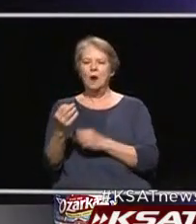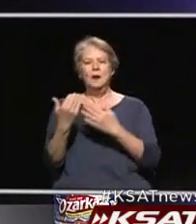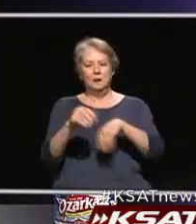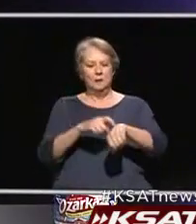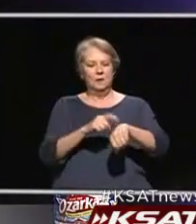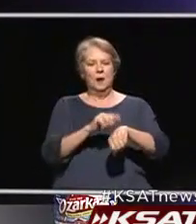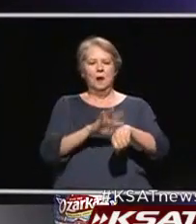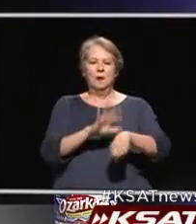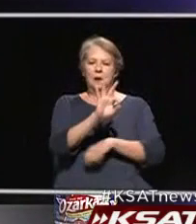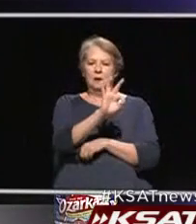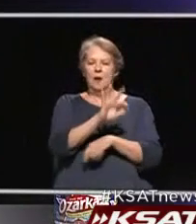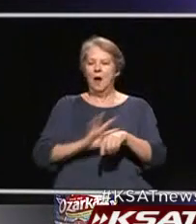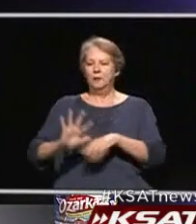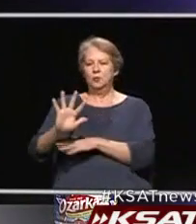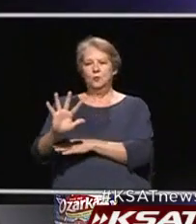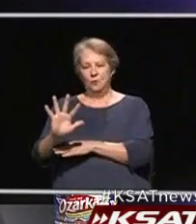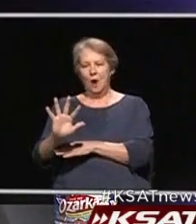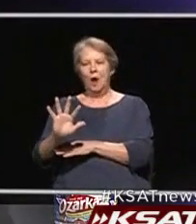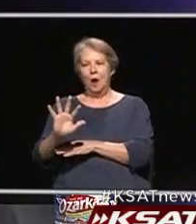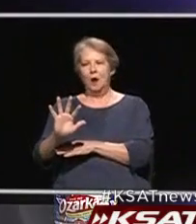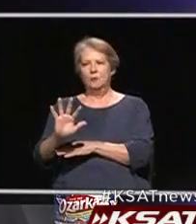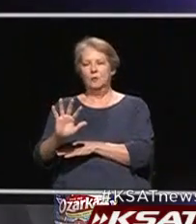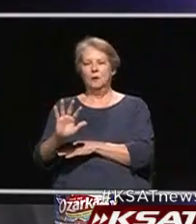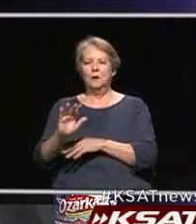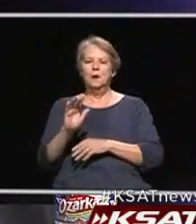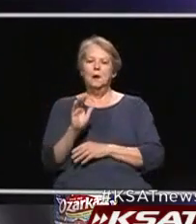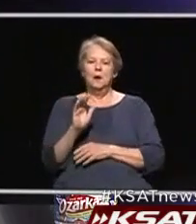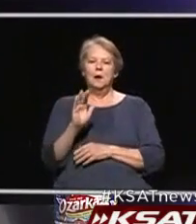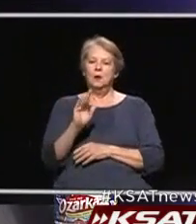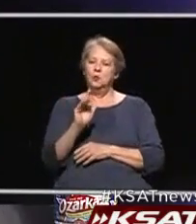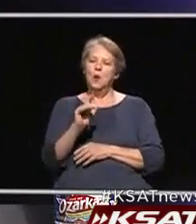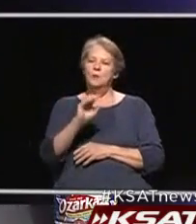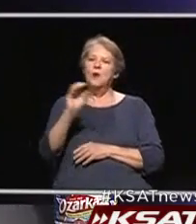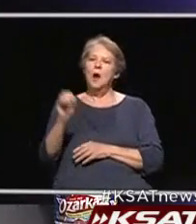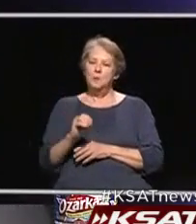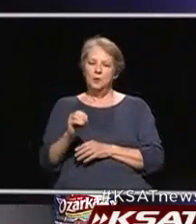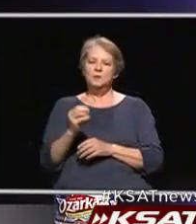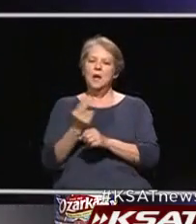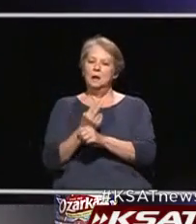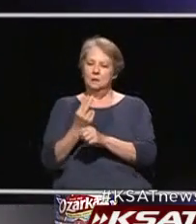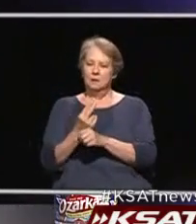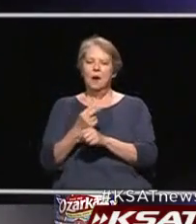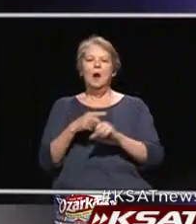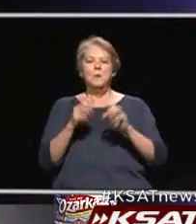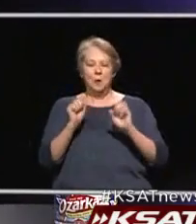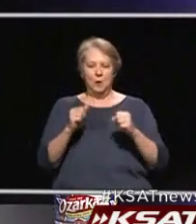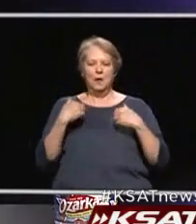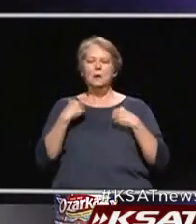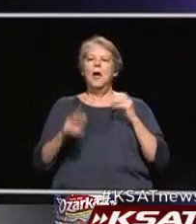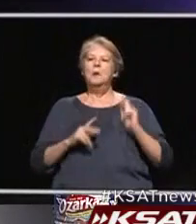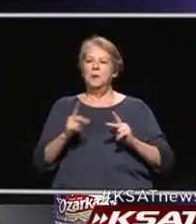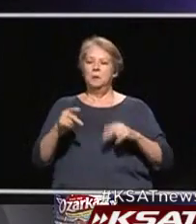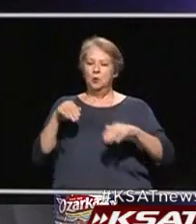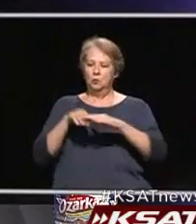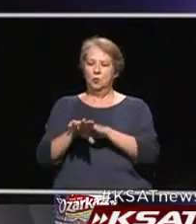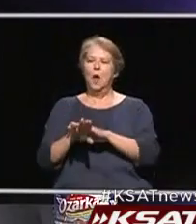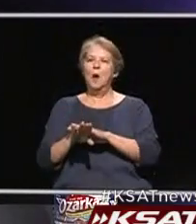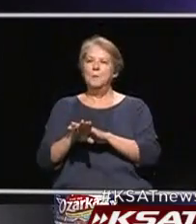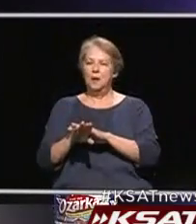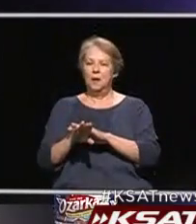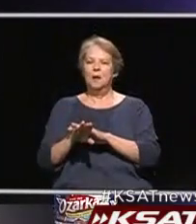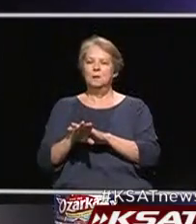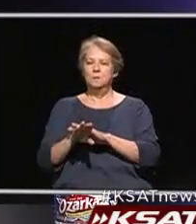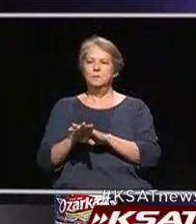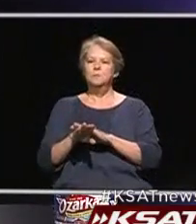from 9 o'clock to 5 p.m., holding the 25% occupancy. But we're going to be able to have people come in, be able to give